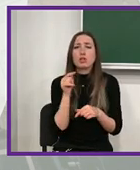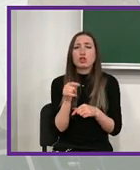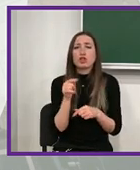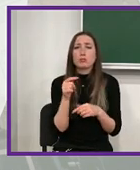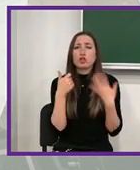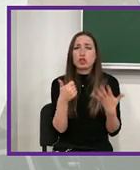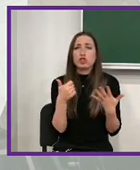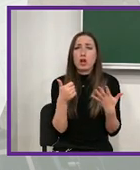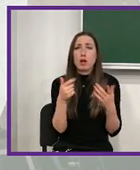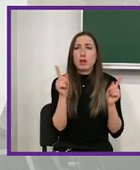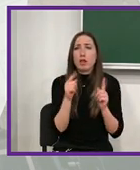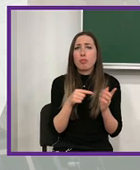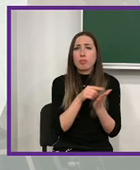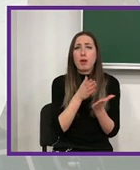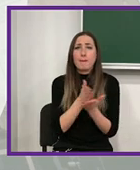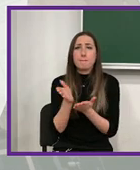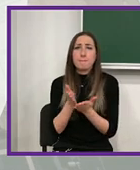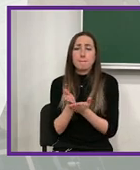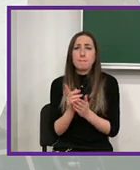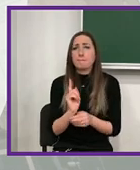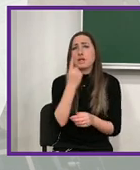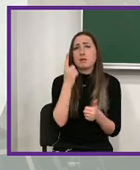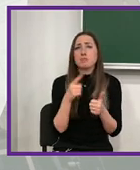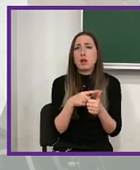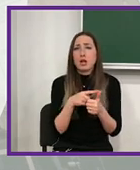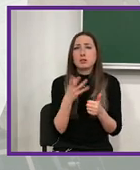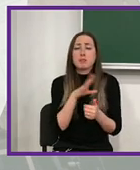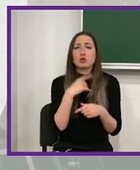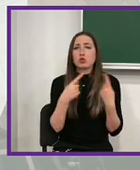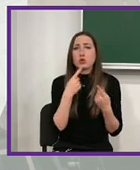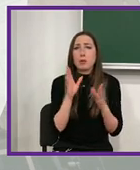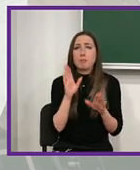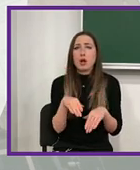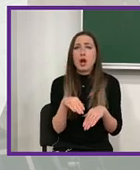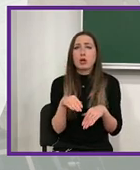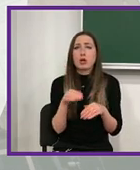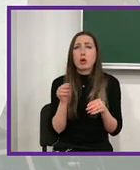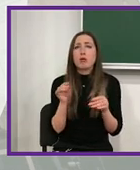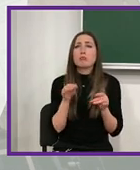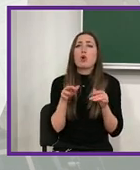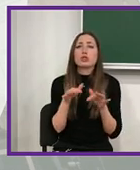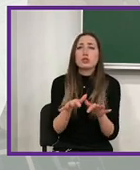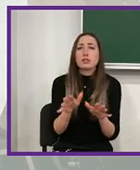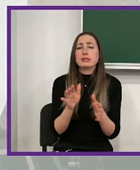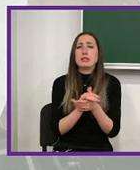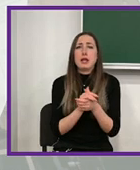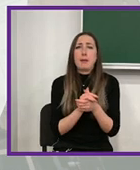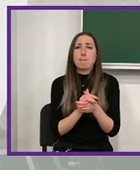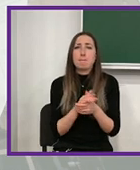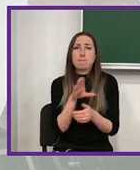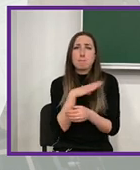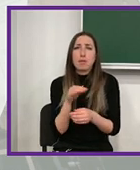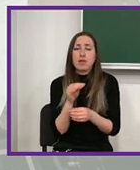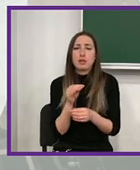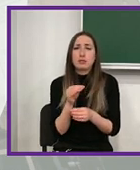So on the first point there, on policies and procedures, we have integrated human rights into existing policies, procedures,